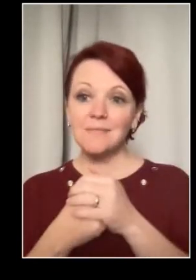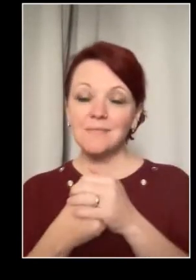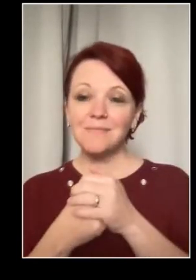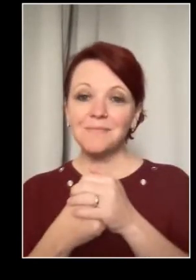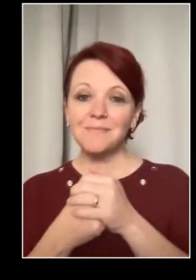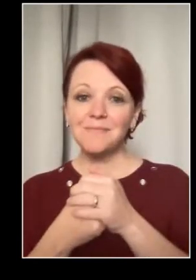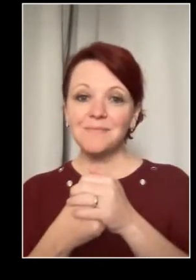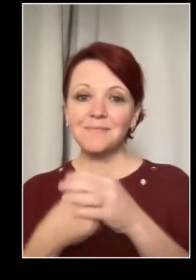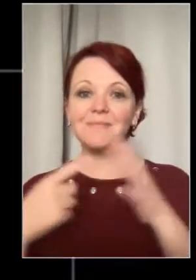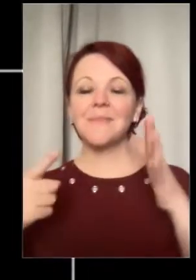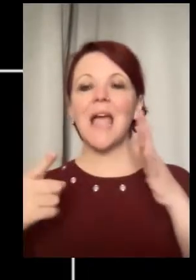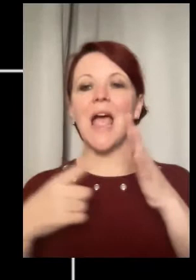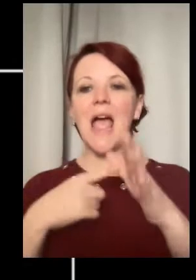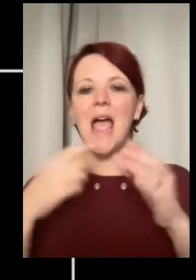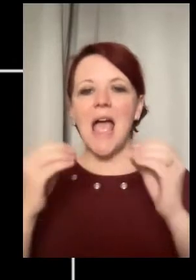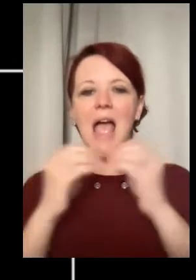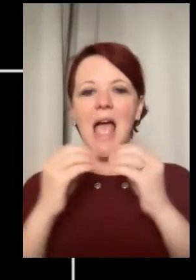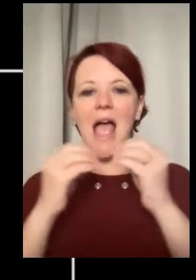from BT.